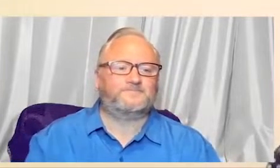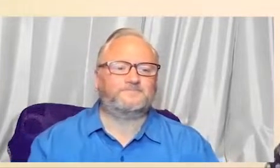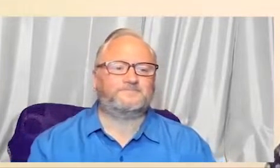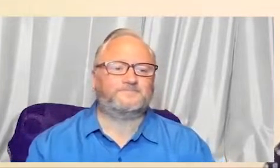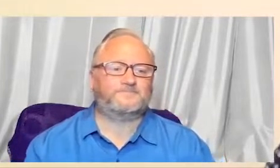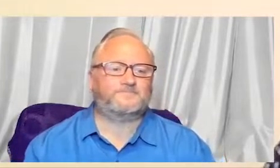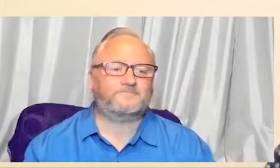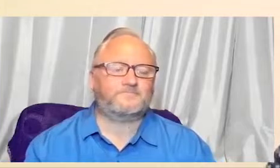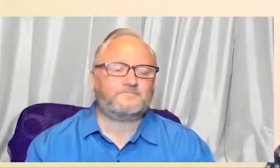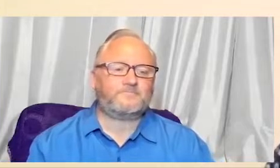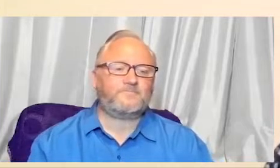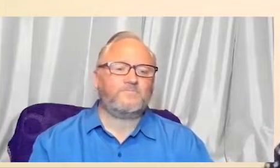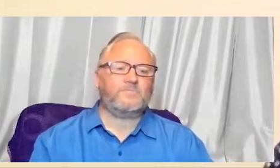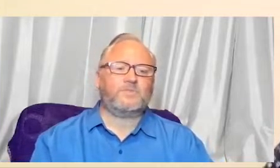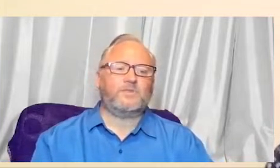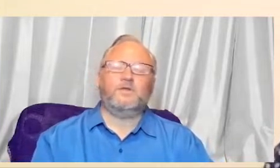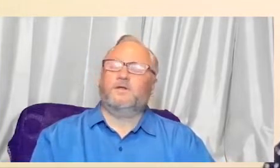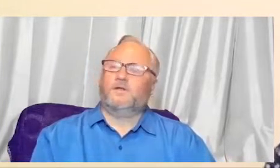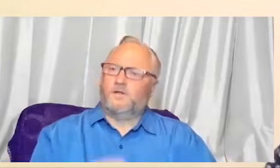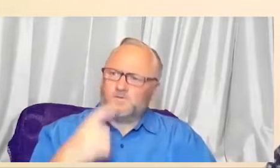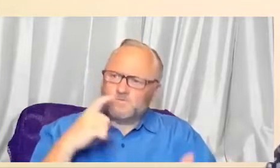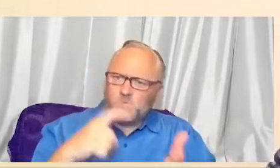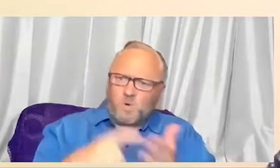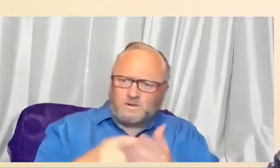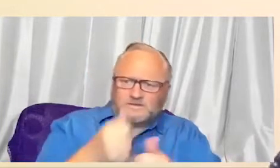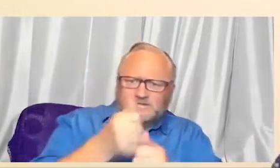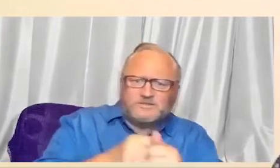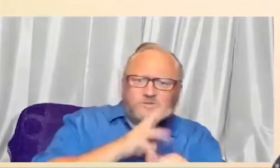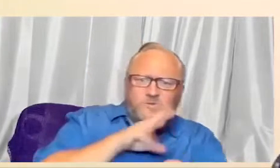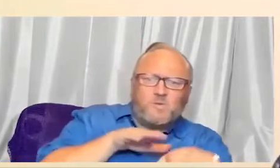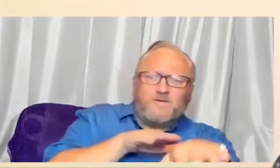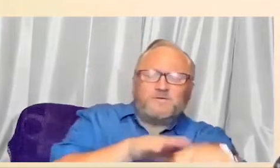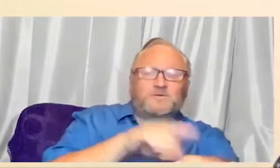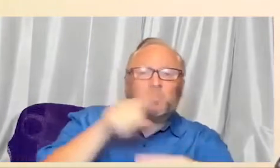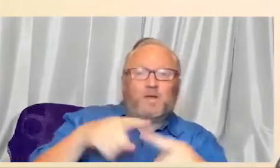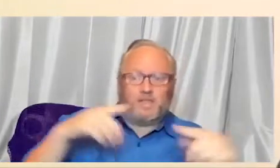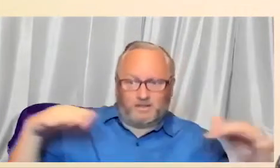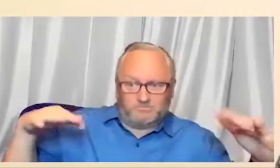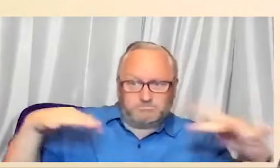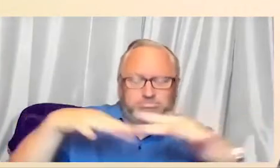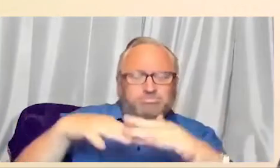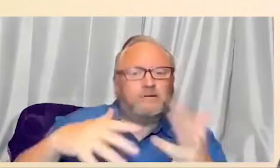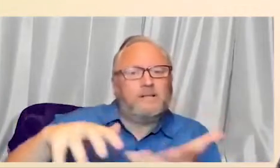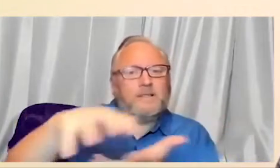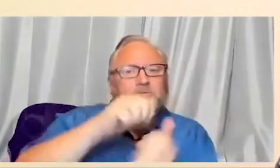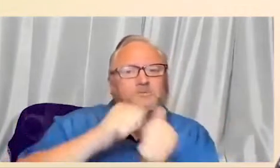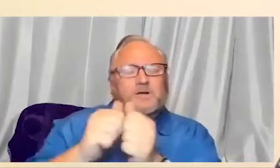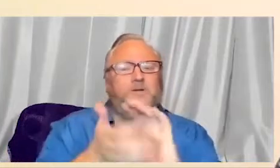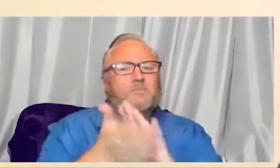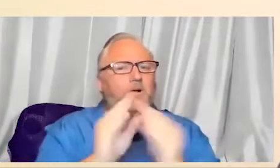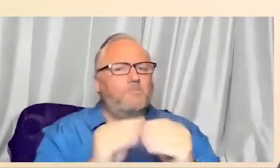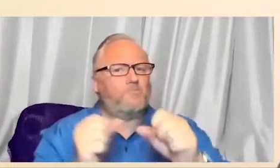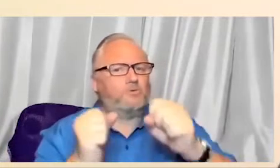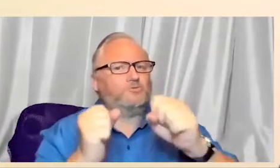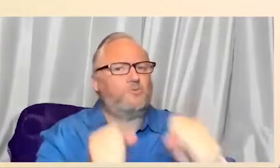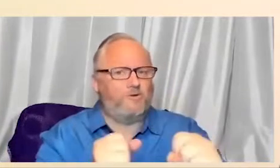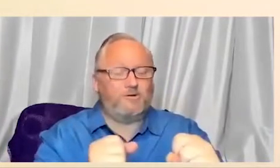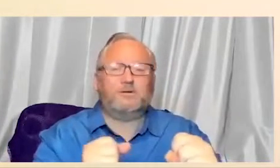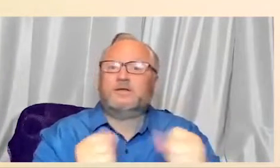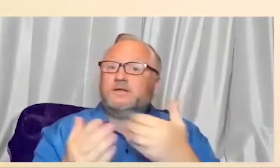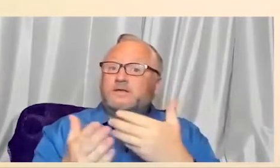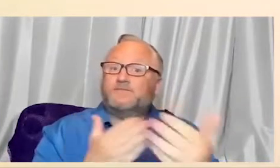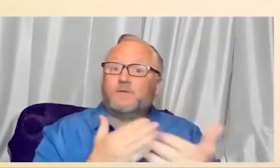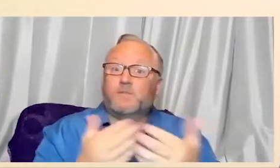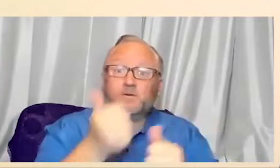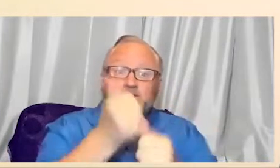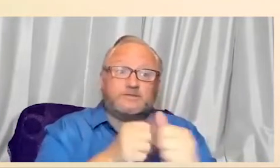The rivers found as they danced together that each of their strengths mixed and combined to make them all stronger. Though they came from different